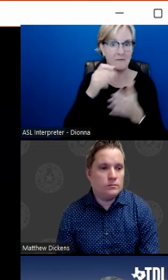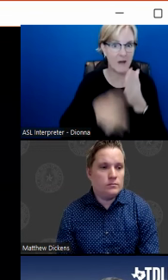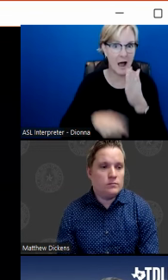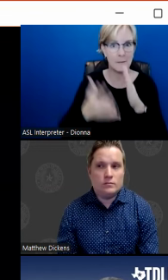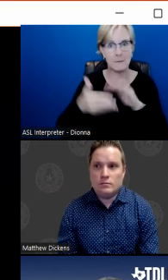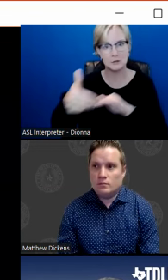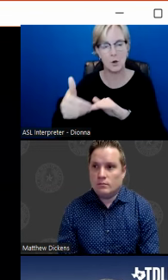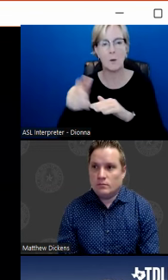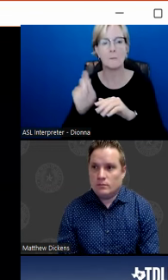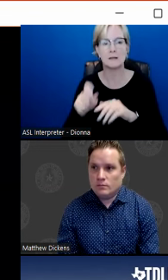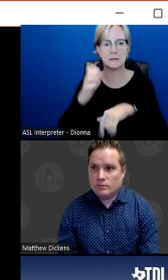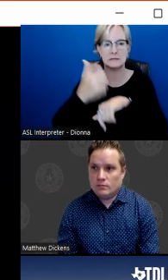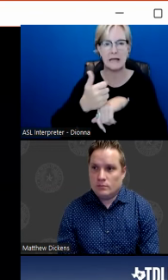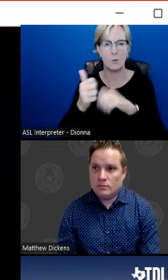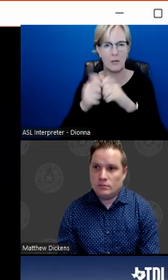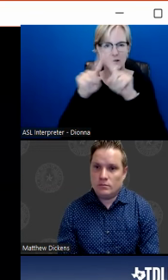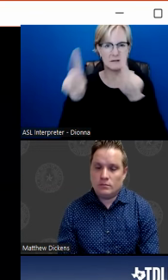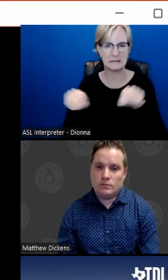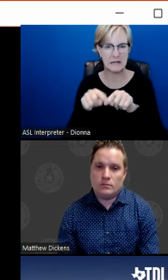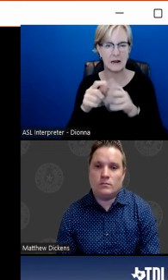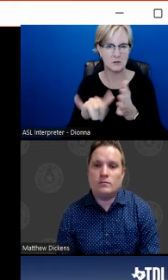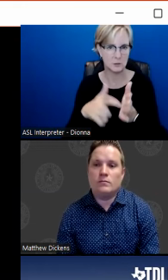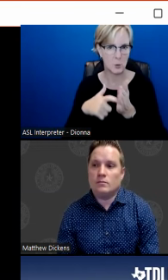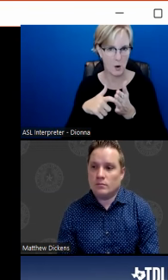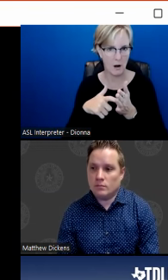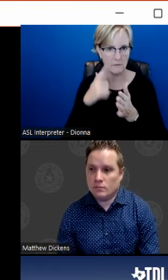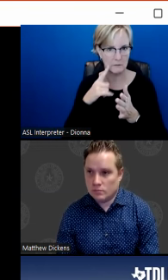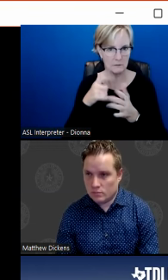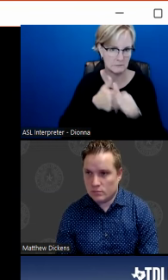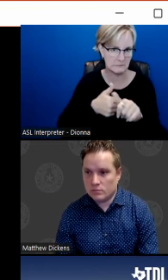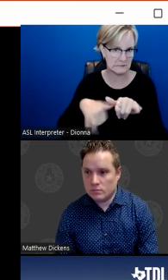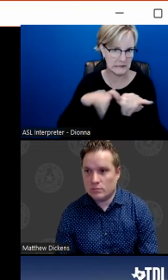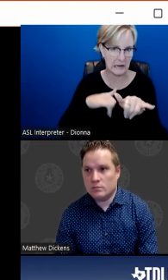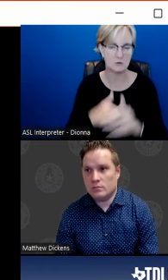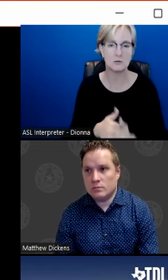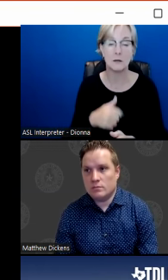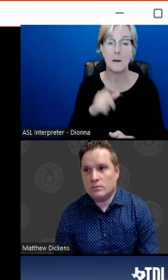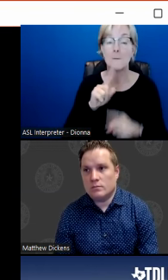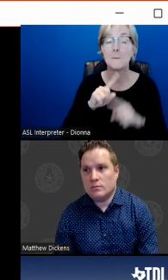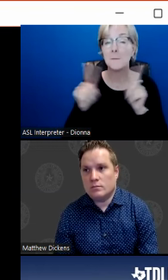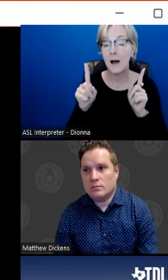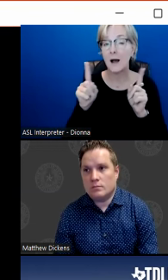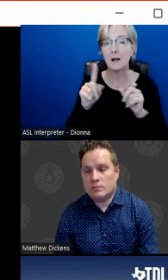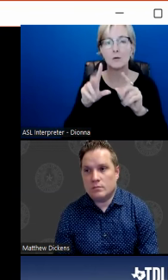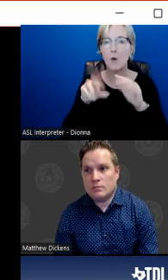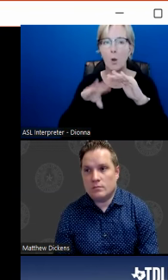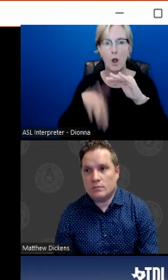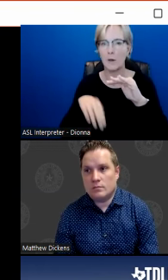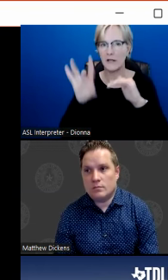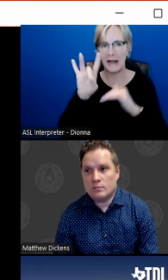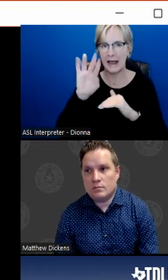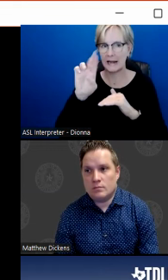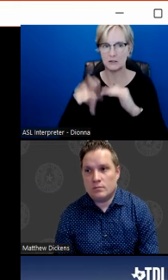the accessible parking signage required per the standards. So, but no lower than 8 inches